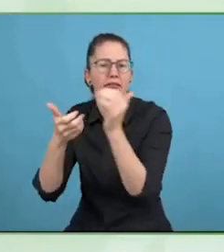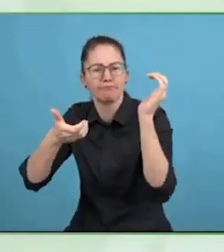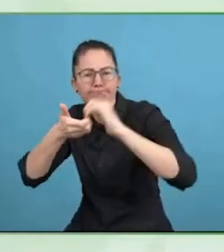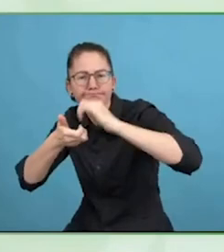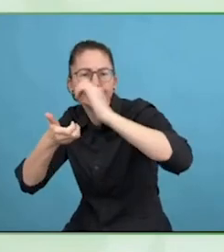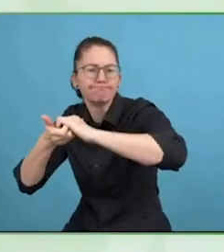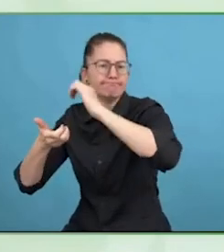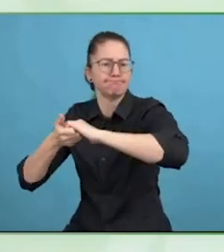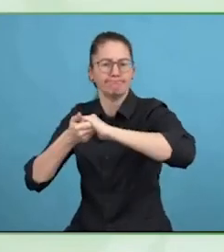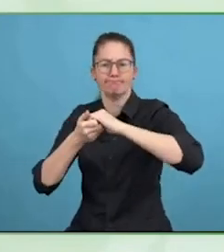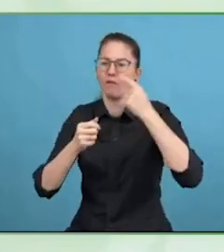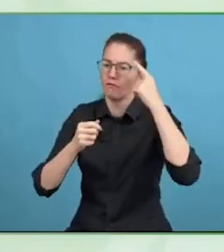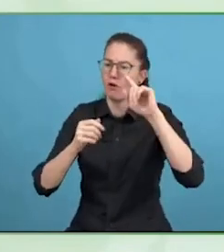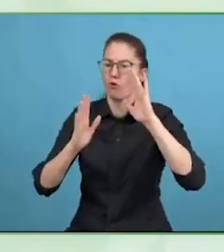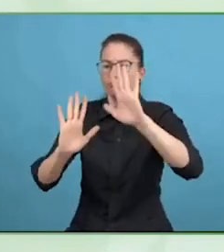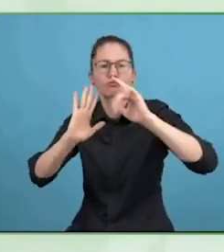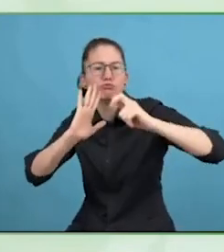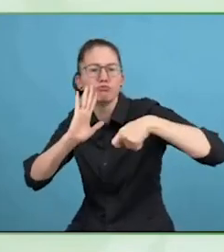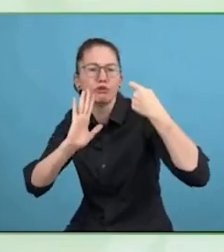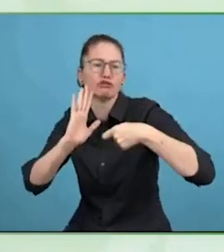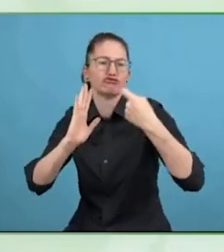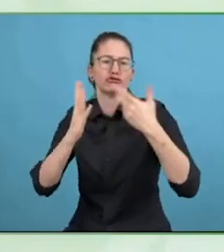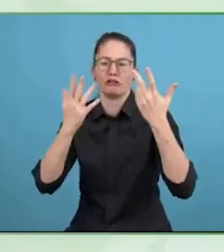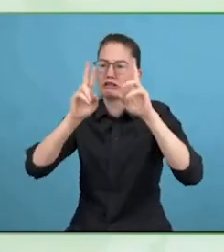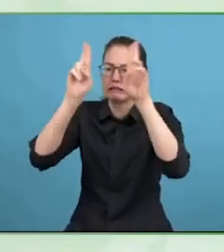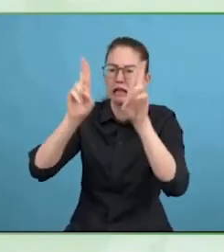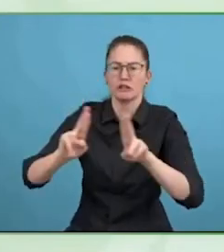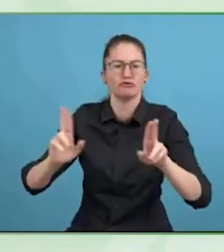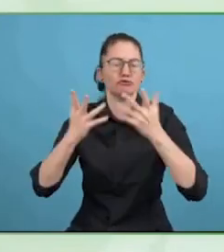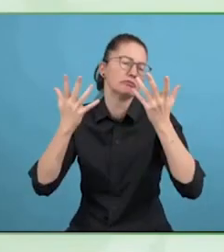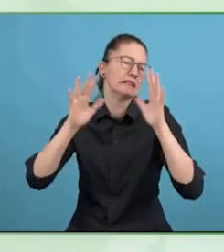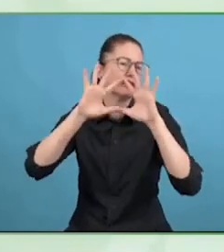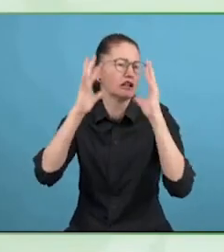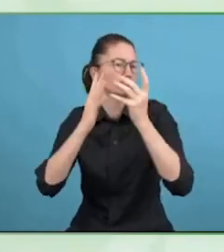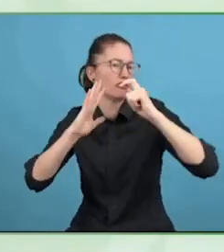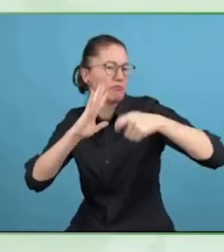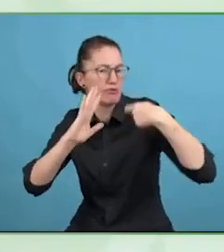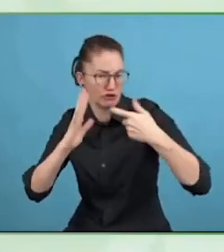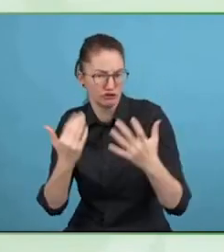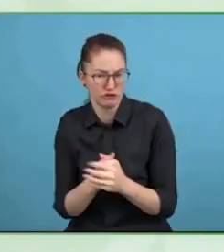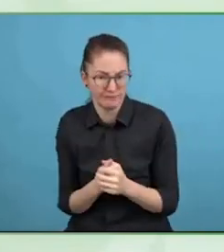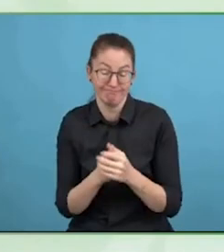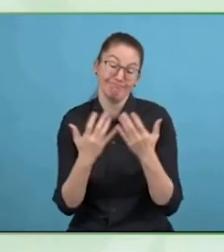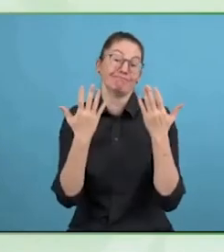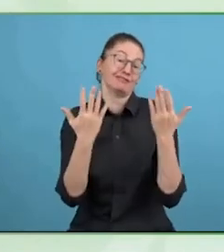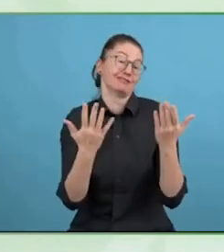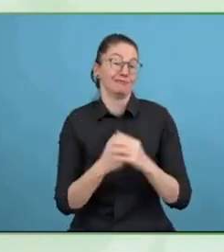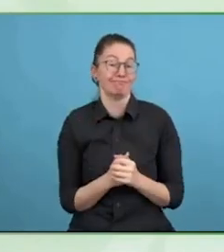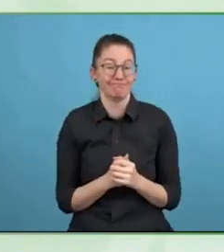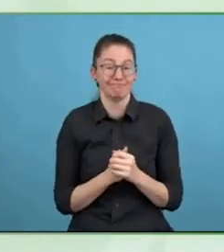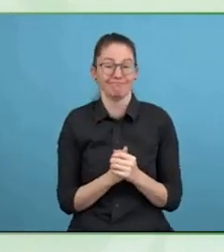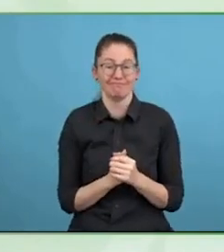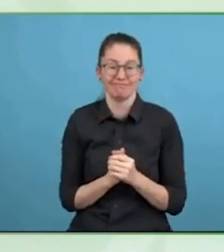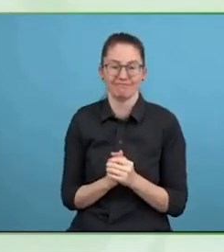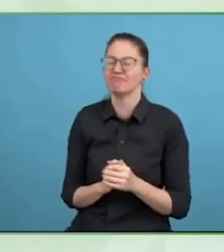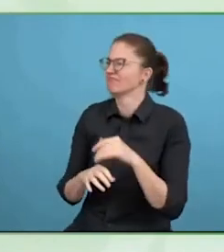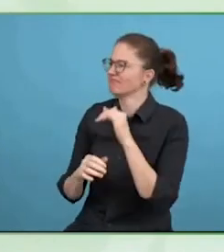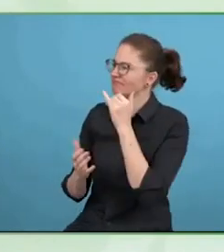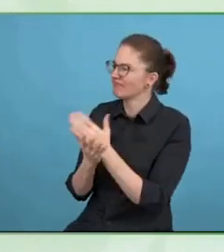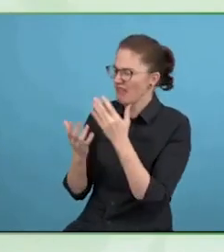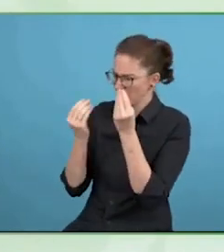something innovative? So the focus of this toolbox is very narrow. So we only looked